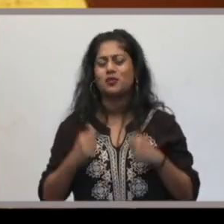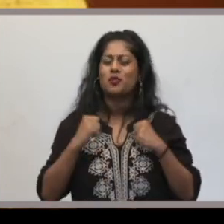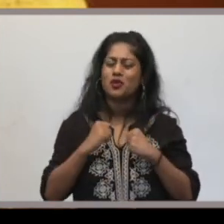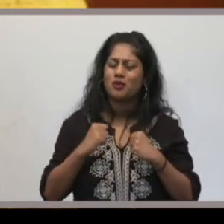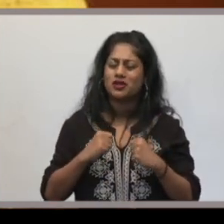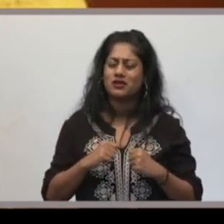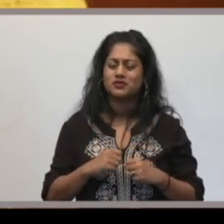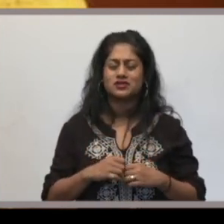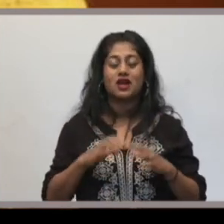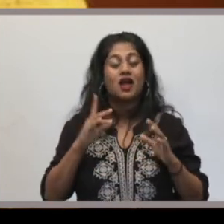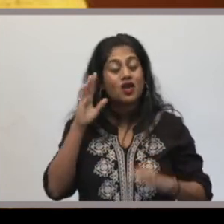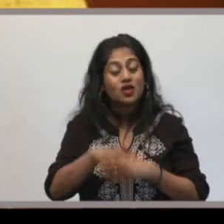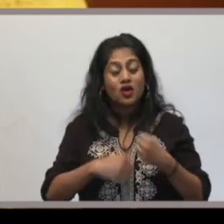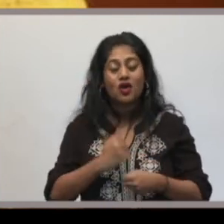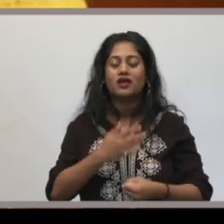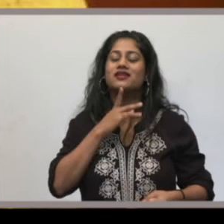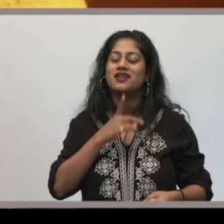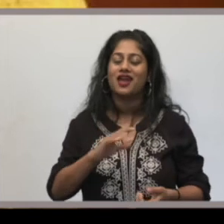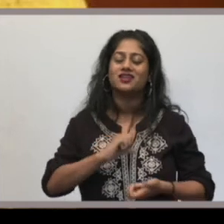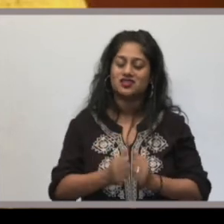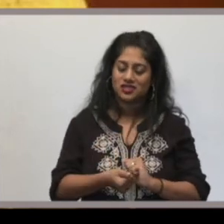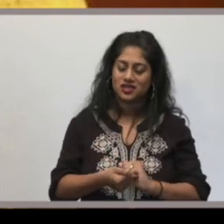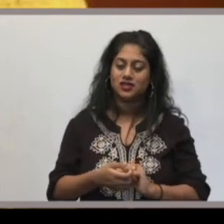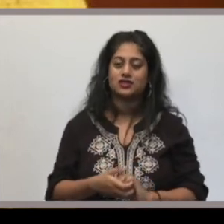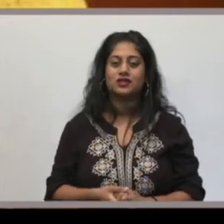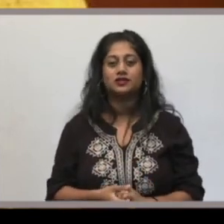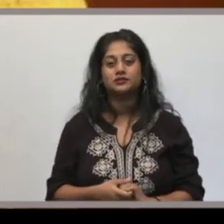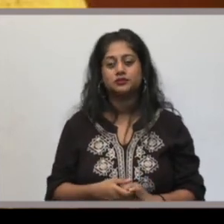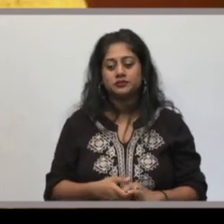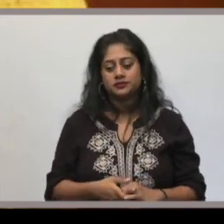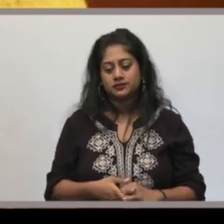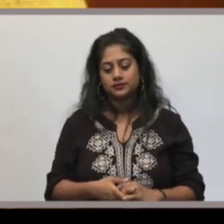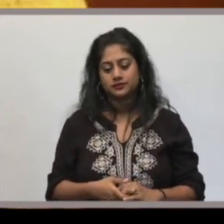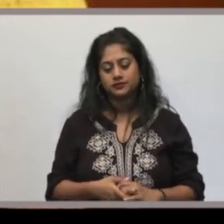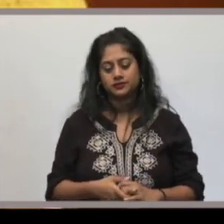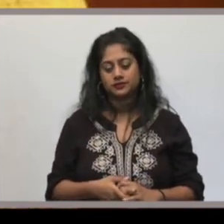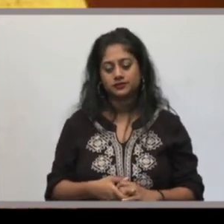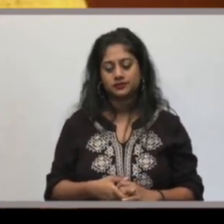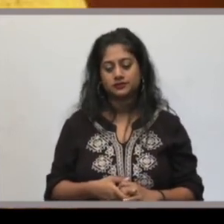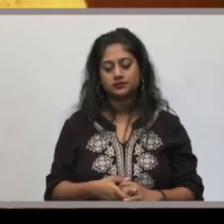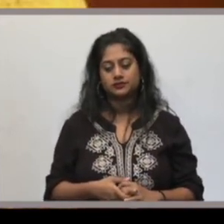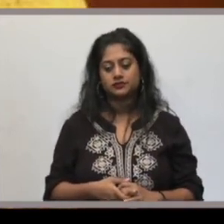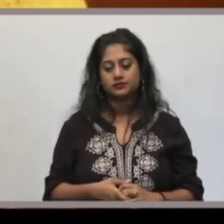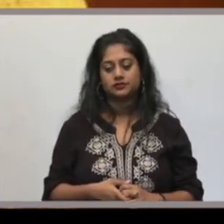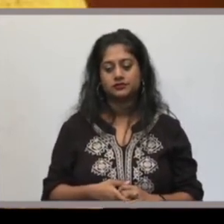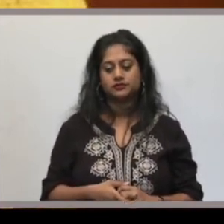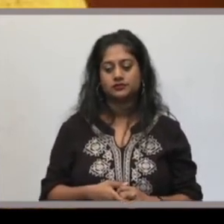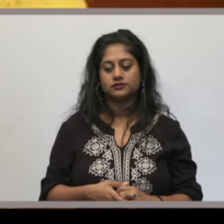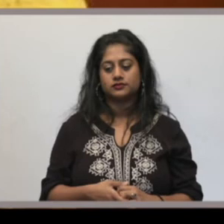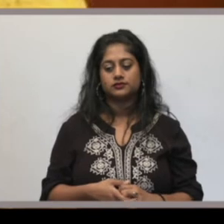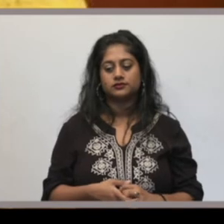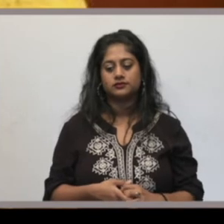be a place of no pain, no more sorrow, no more suffering, no more grief, no anger, no